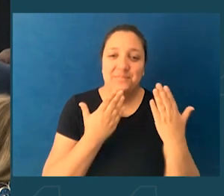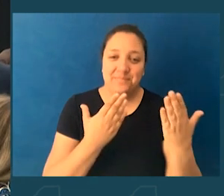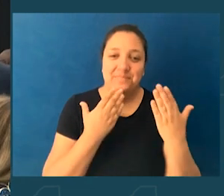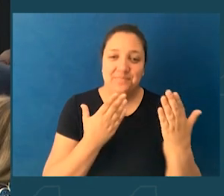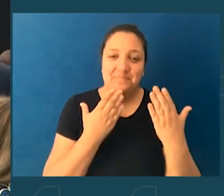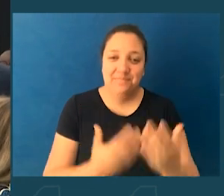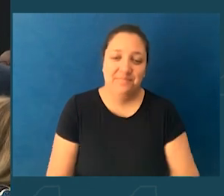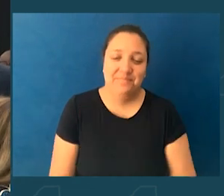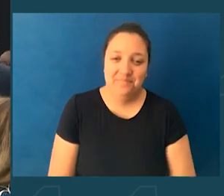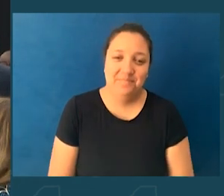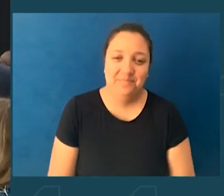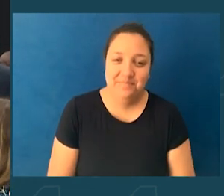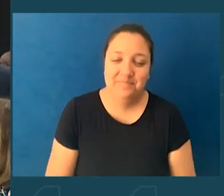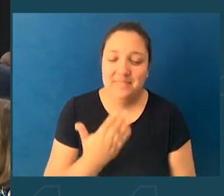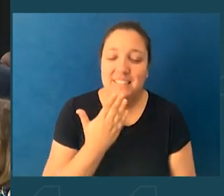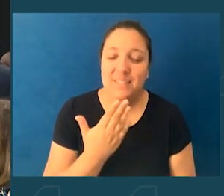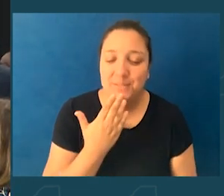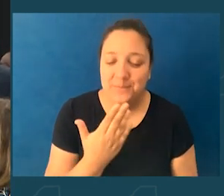Thank you.